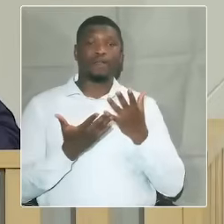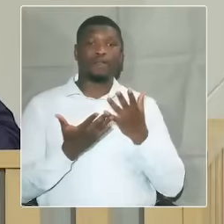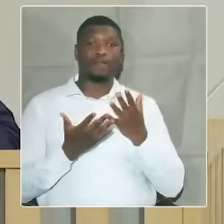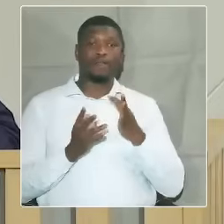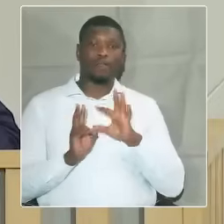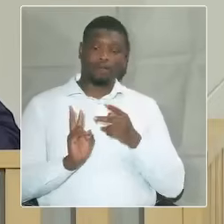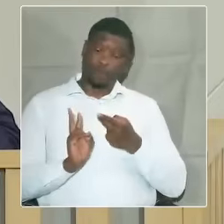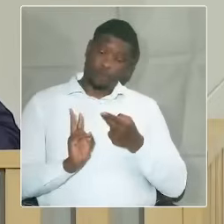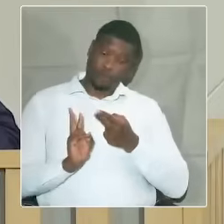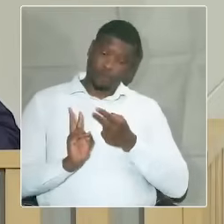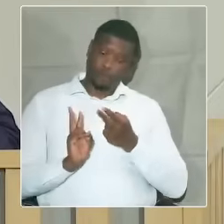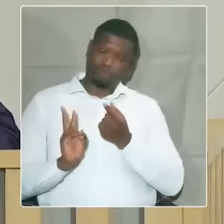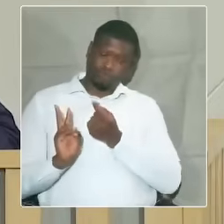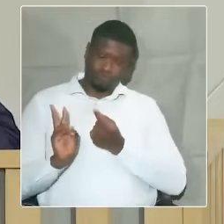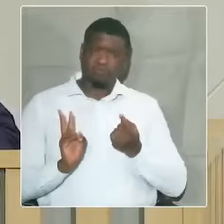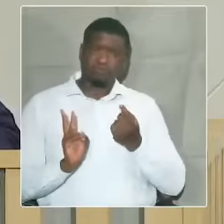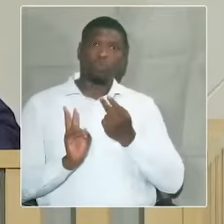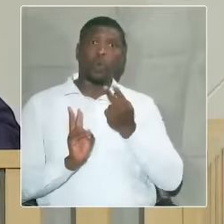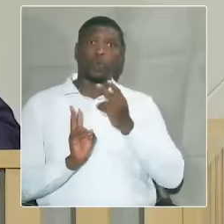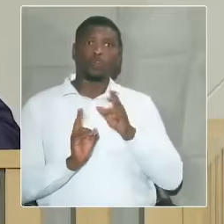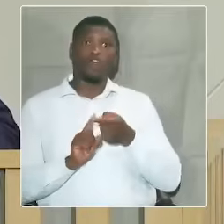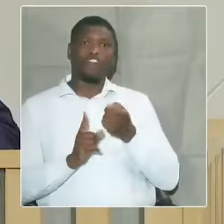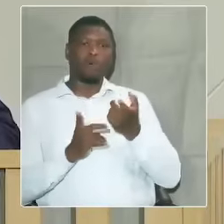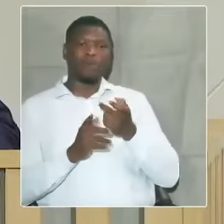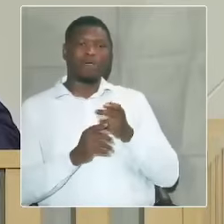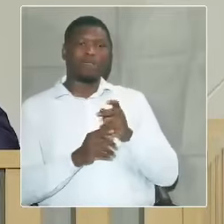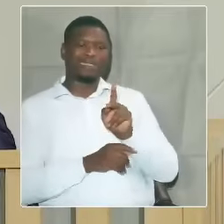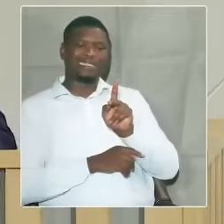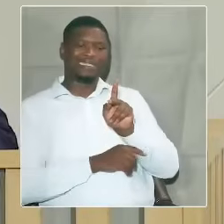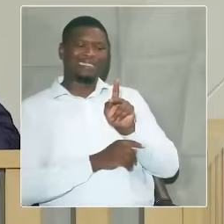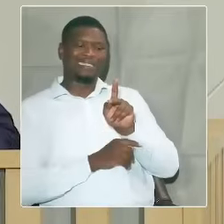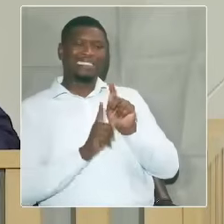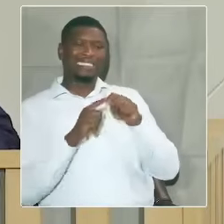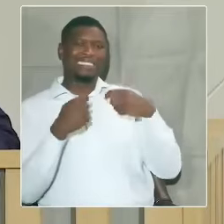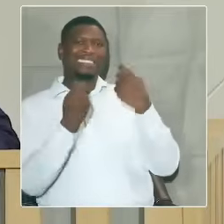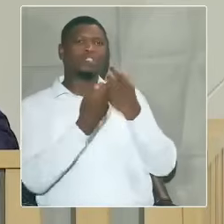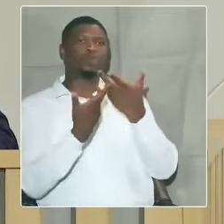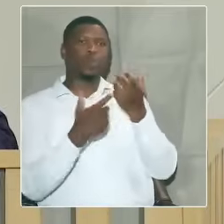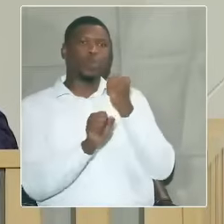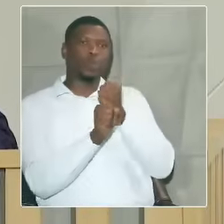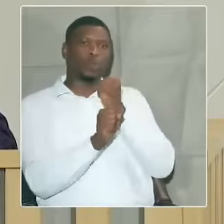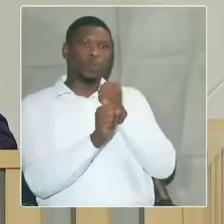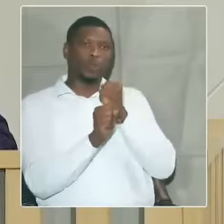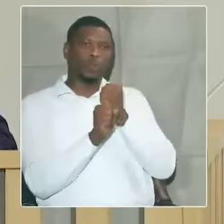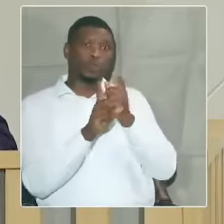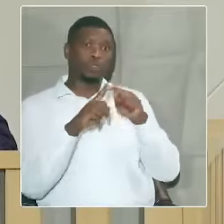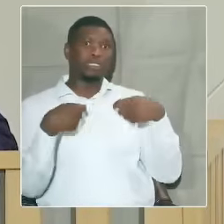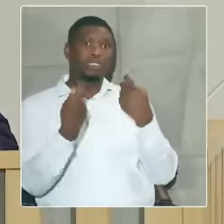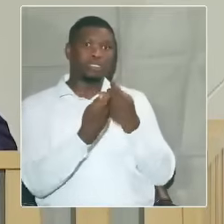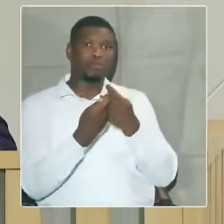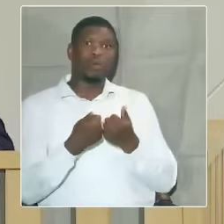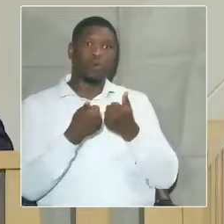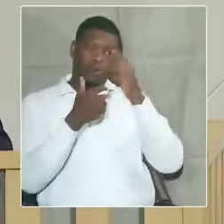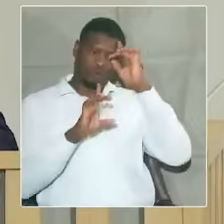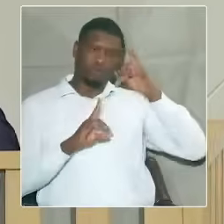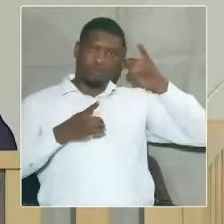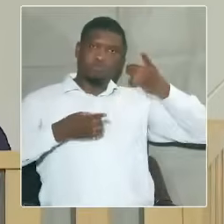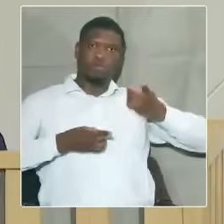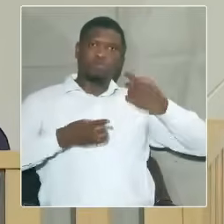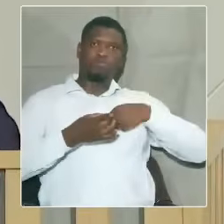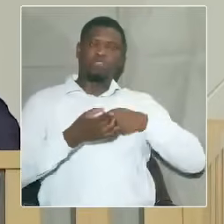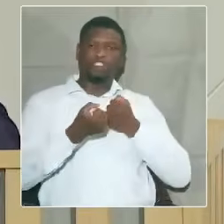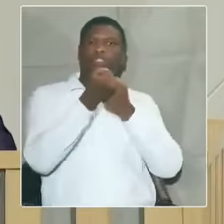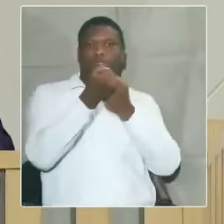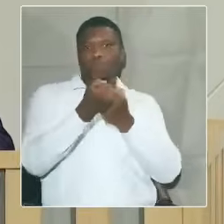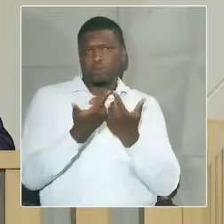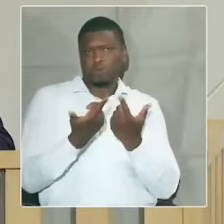these individuals from the task team was a correct decision to do. That is the secondment of